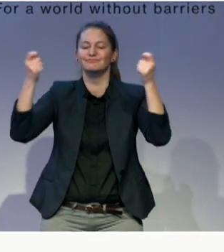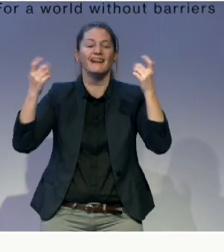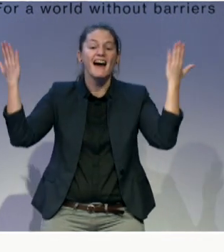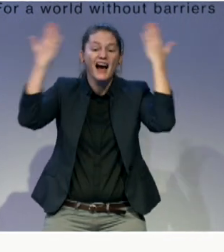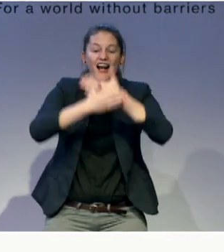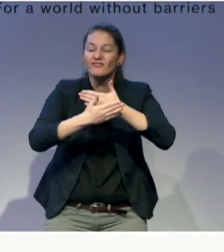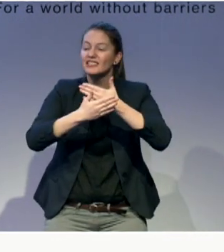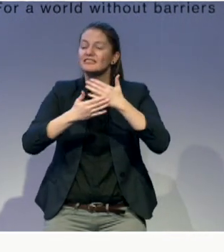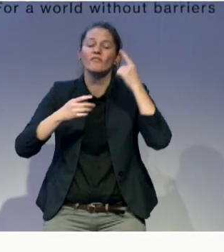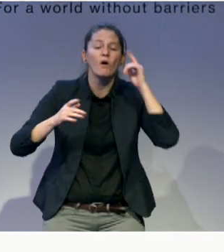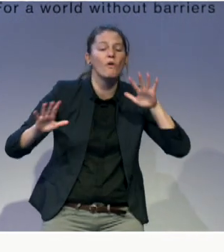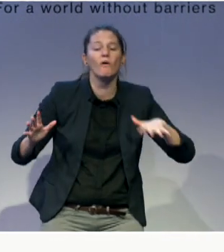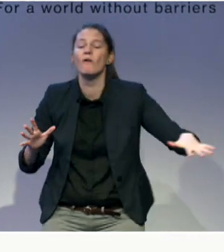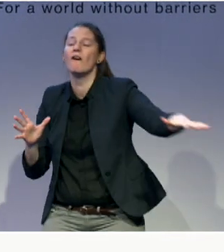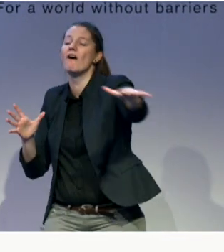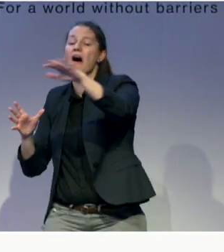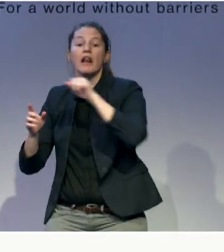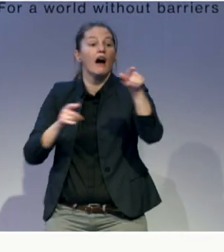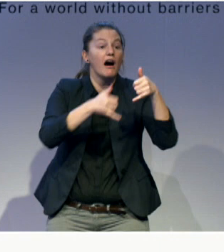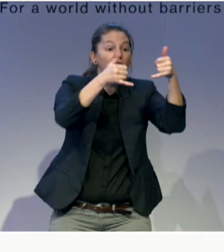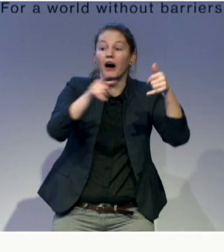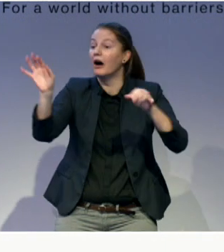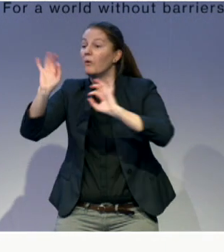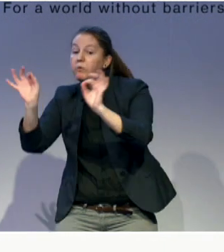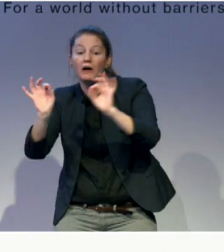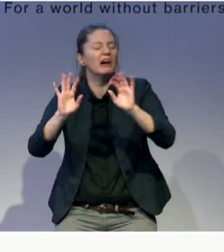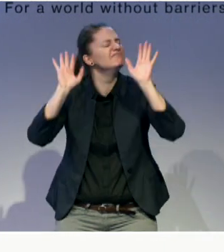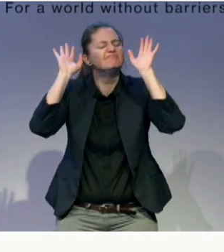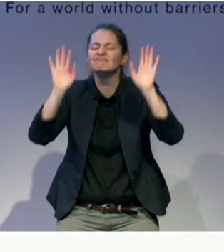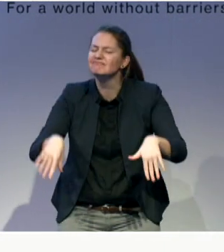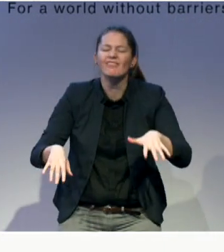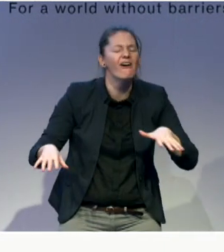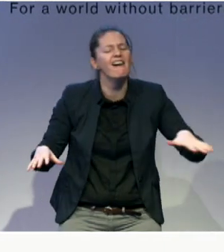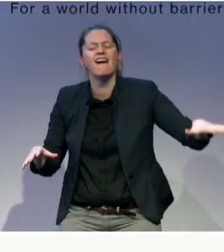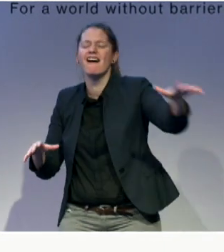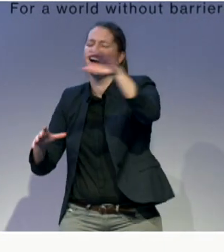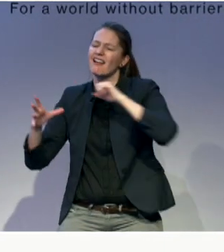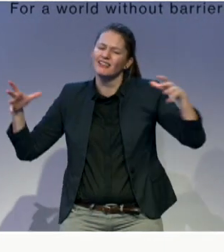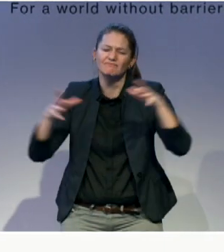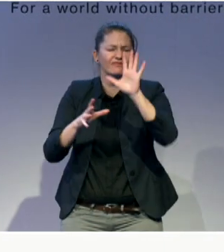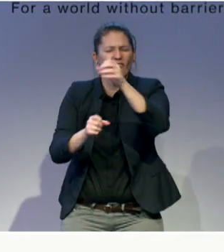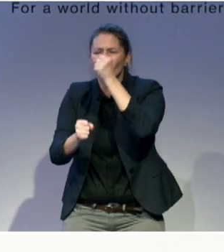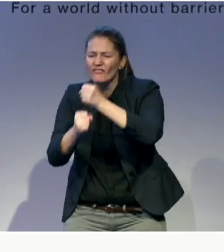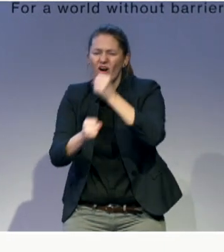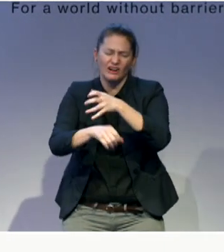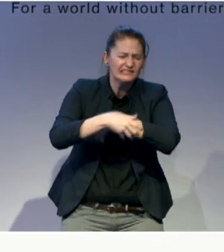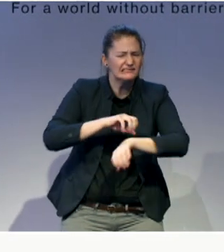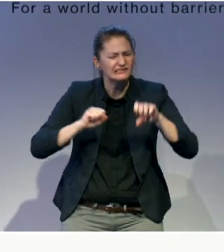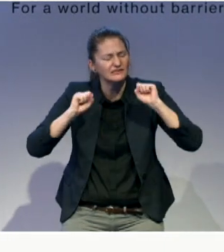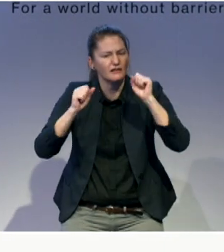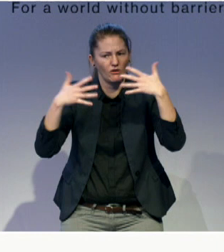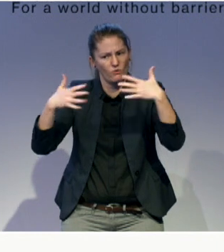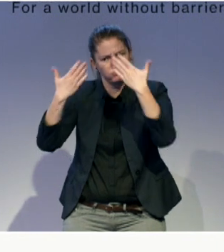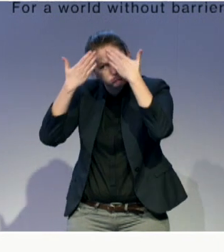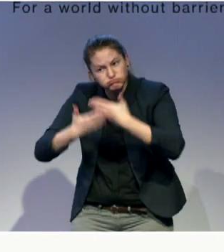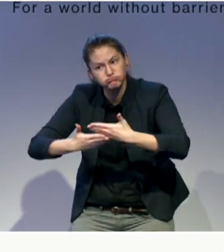just to recognize the work everyone is doing. Because often when we do this work, we